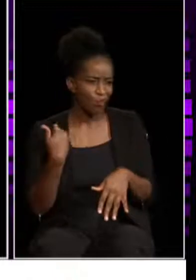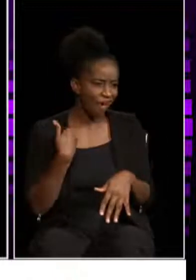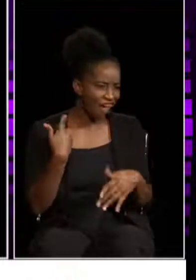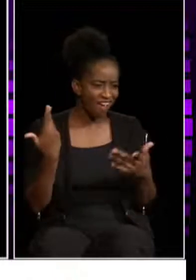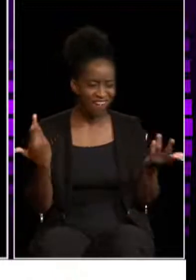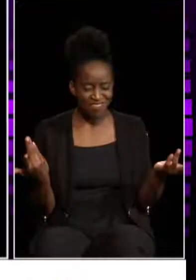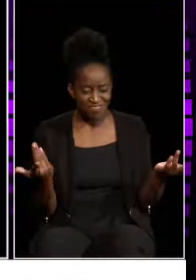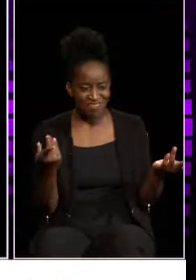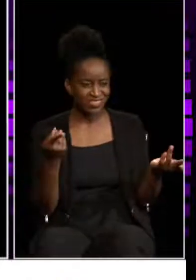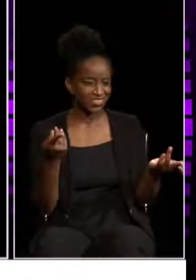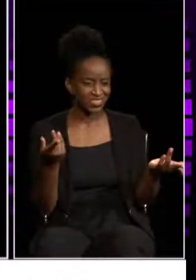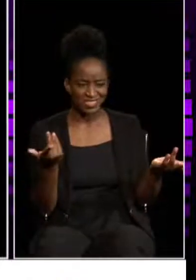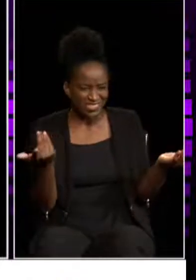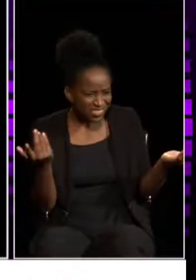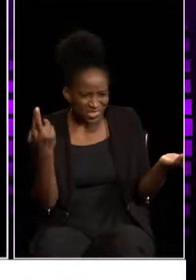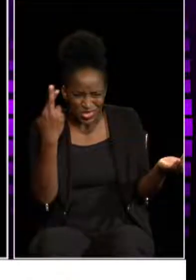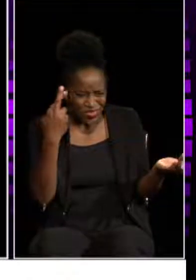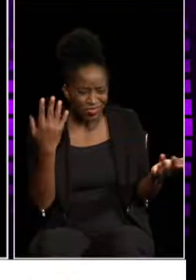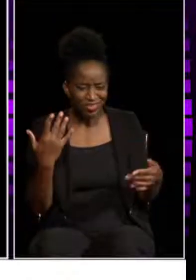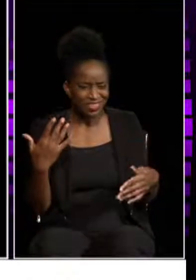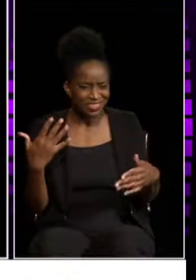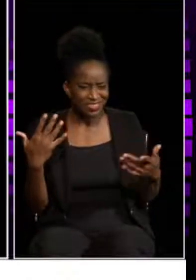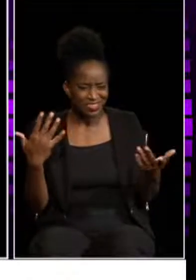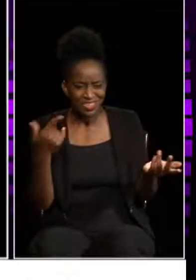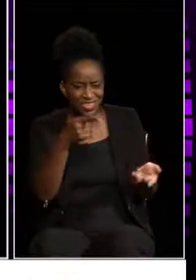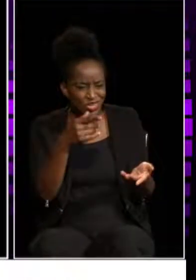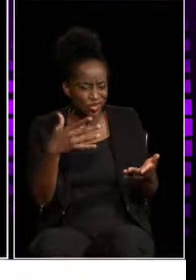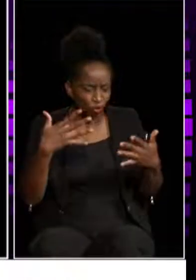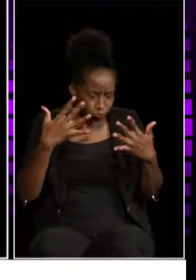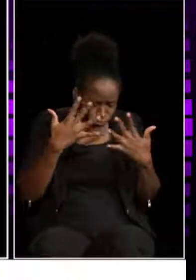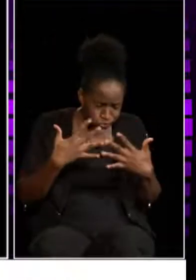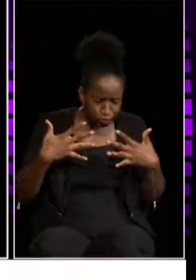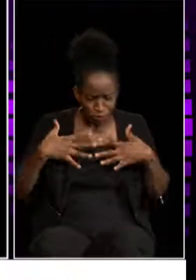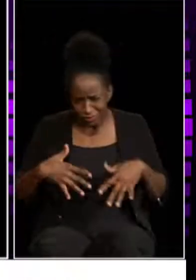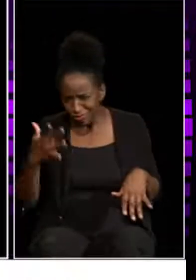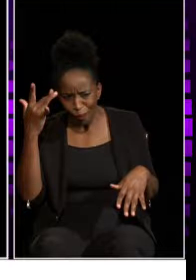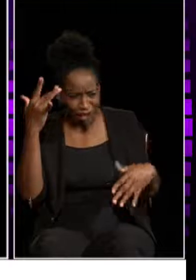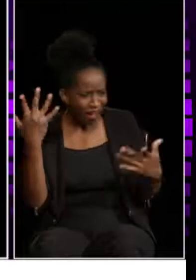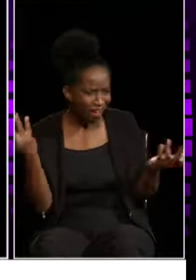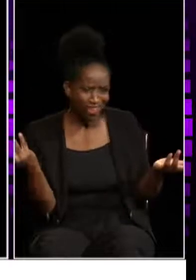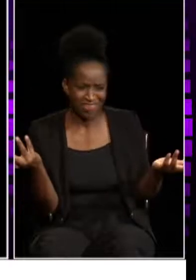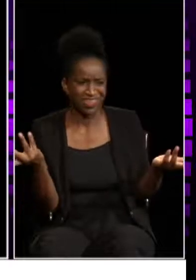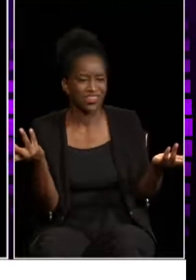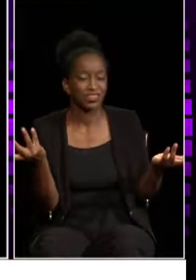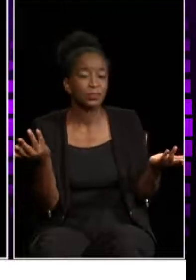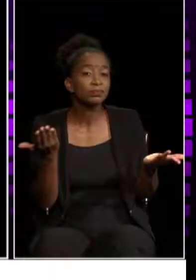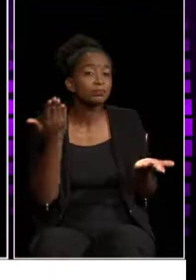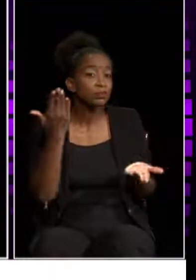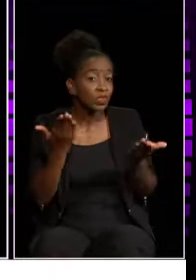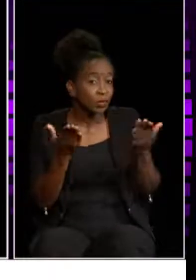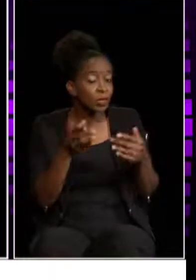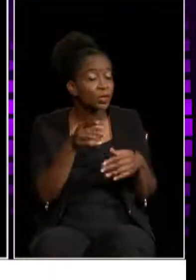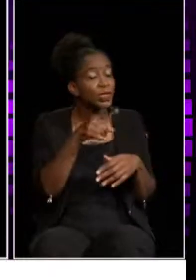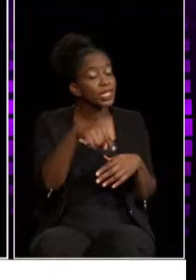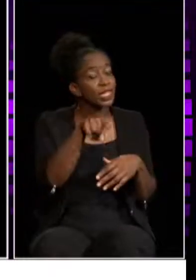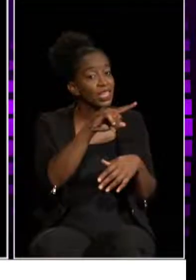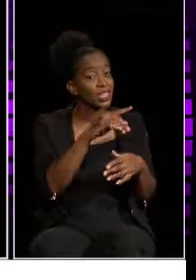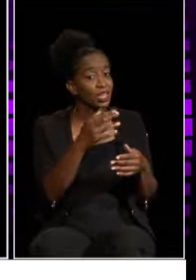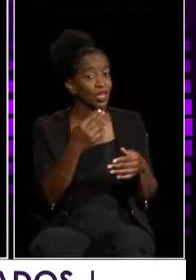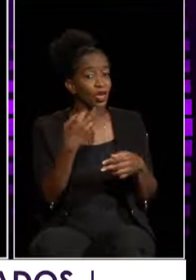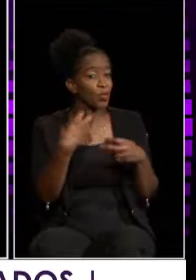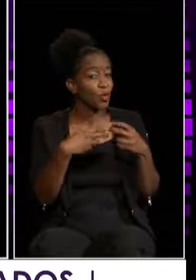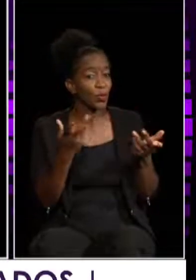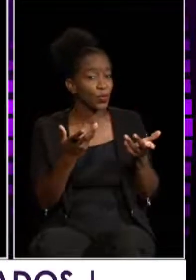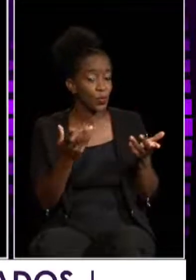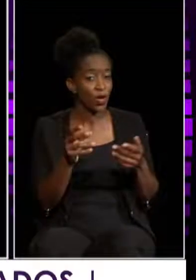you depressed? You have no reason to be. Not realizing that they may very well be neurodivergent and that there's something going on,